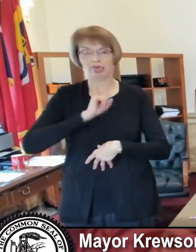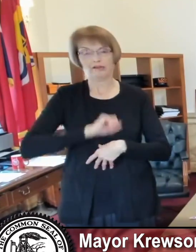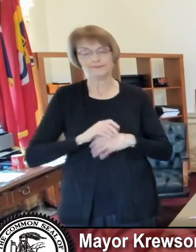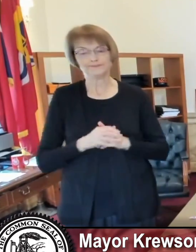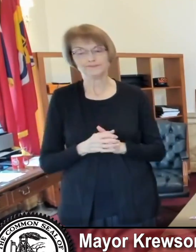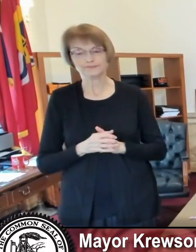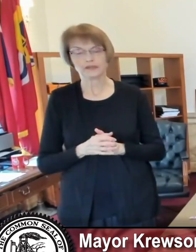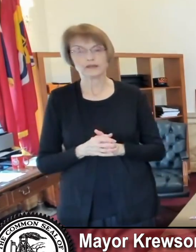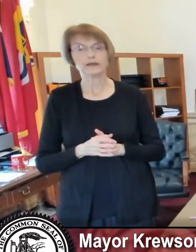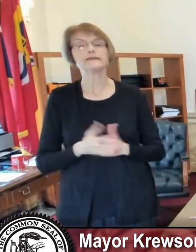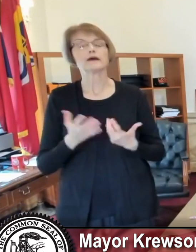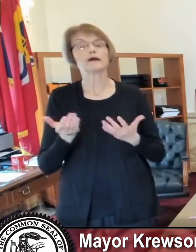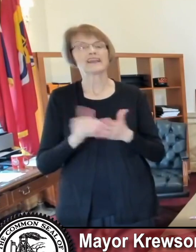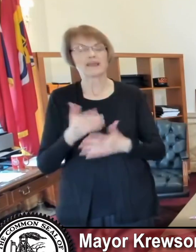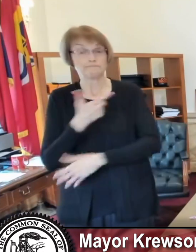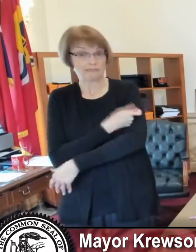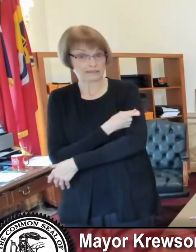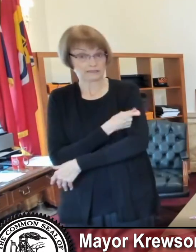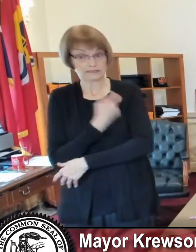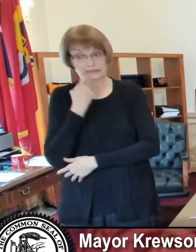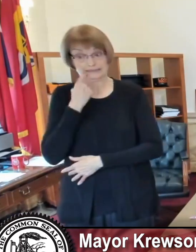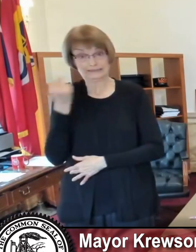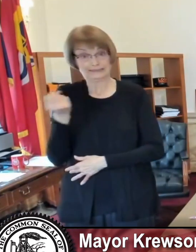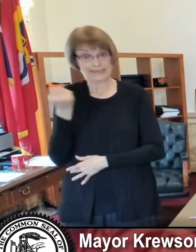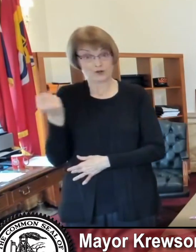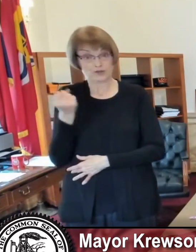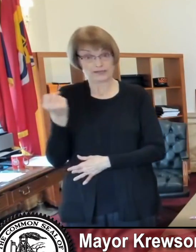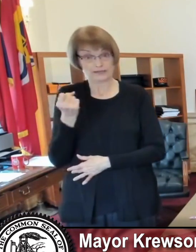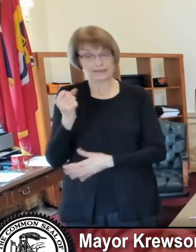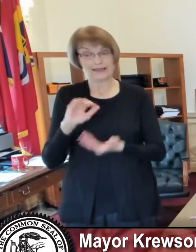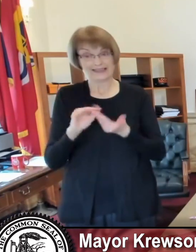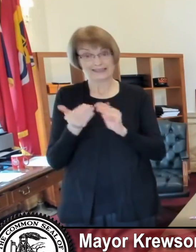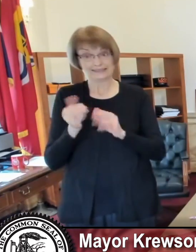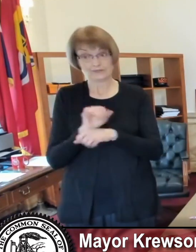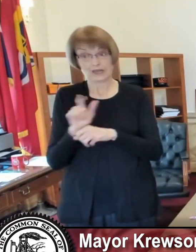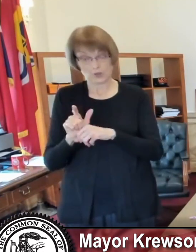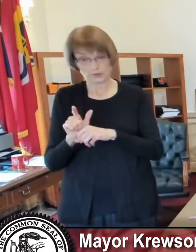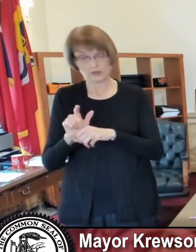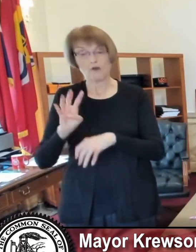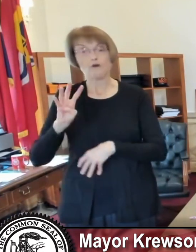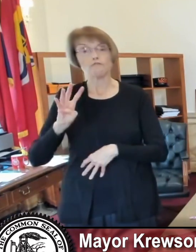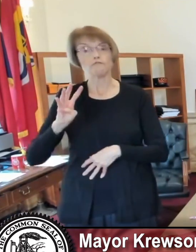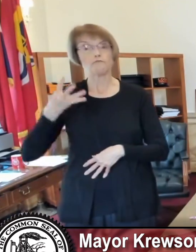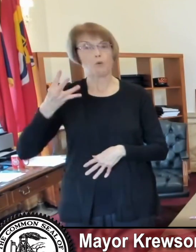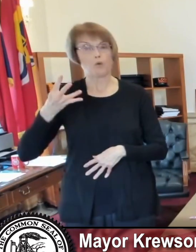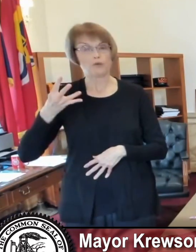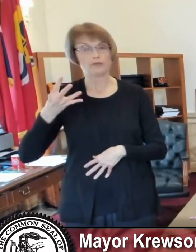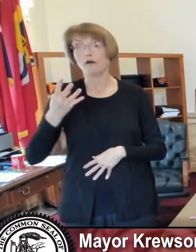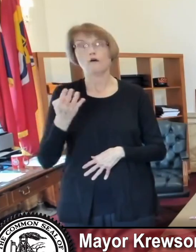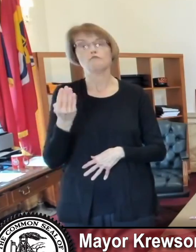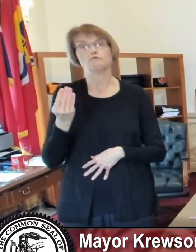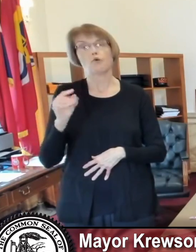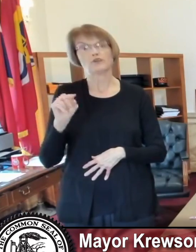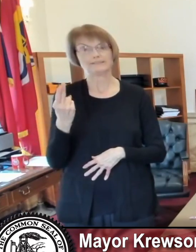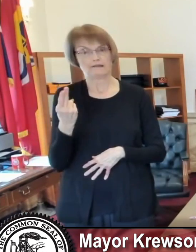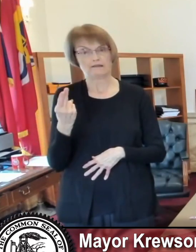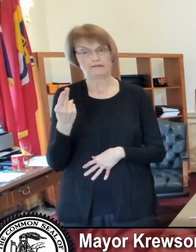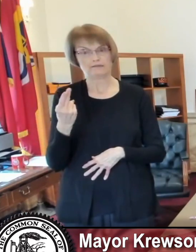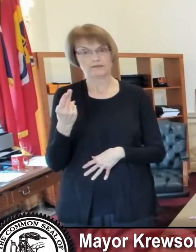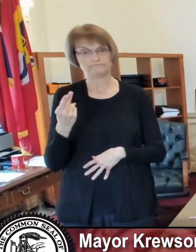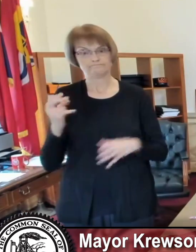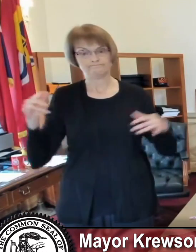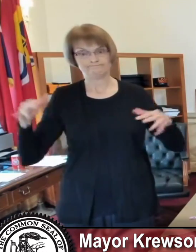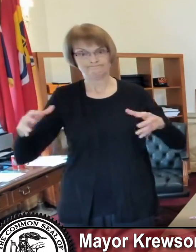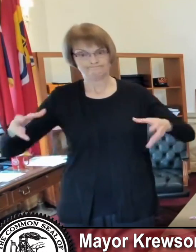So with regard to vaccinations, Saturday, the city held its 14th mass